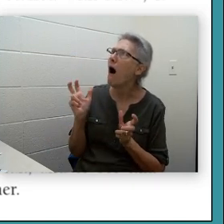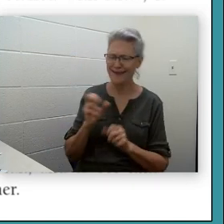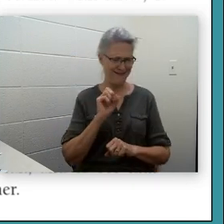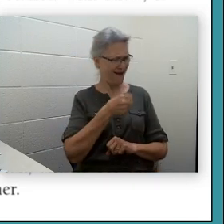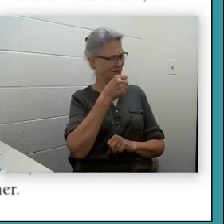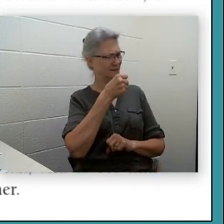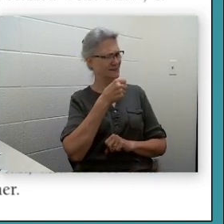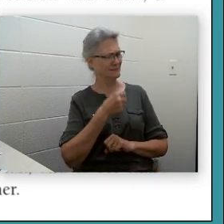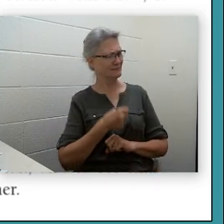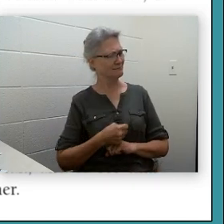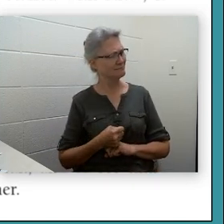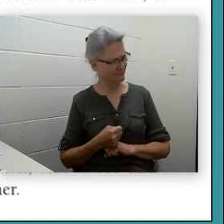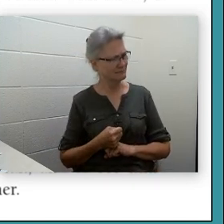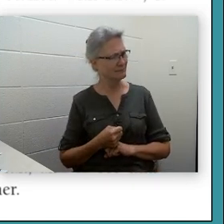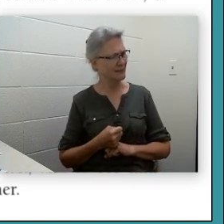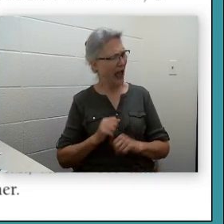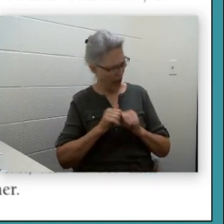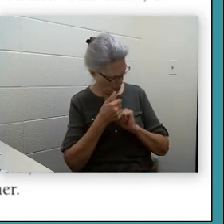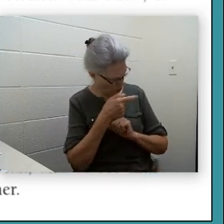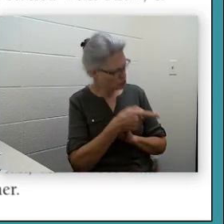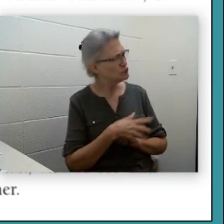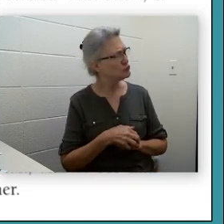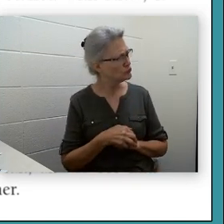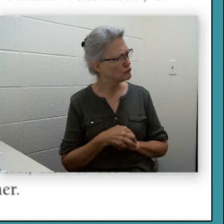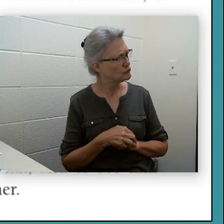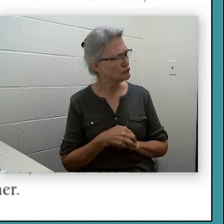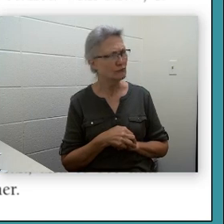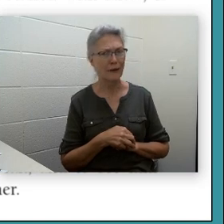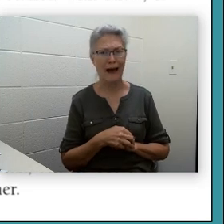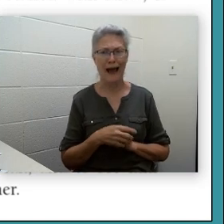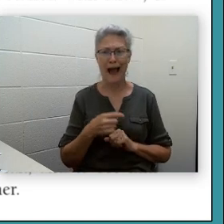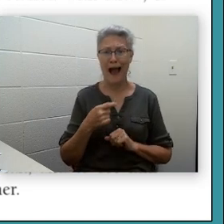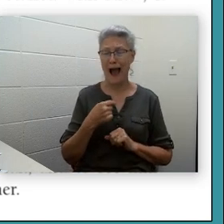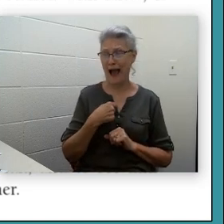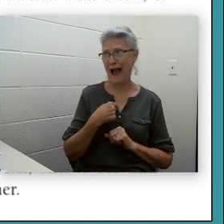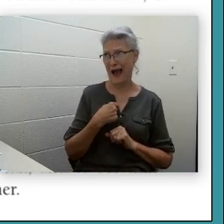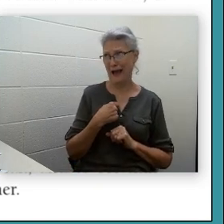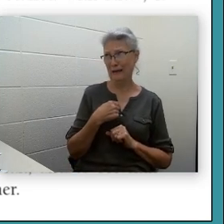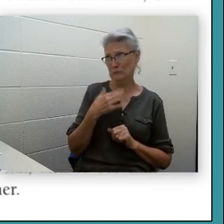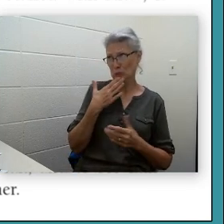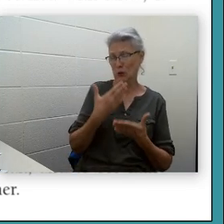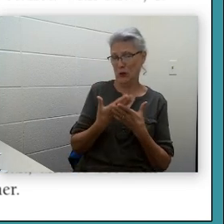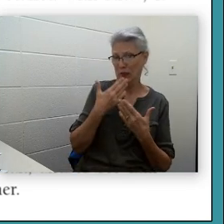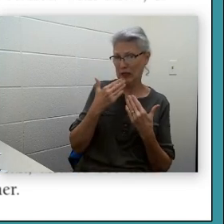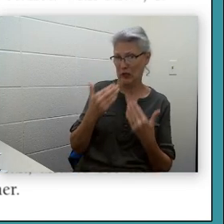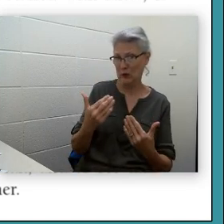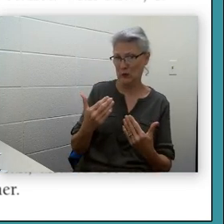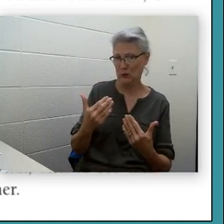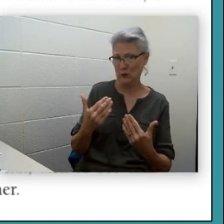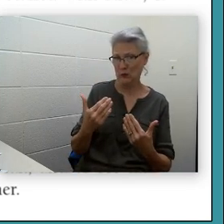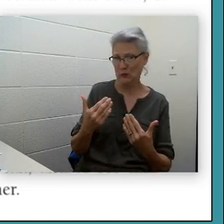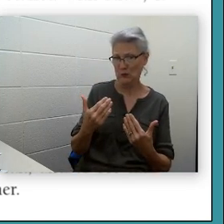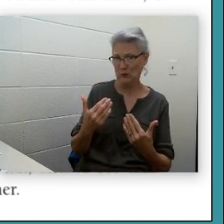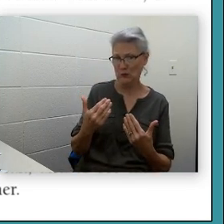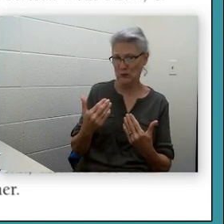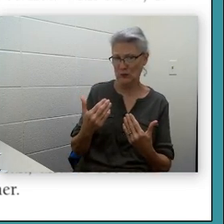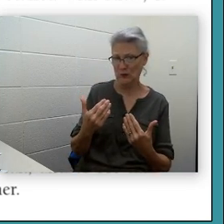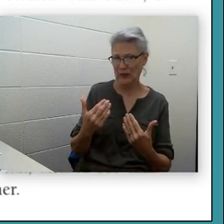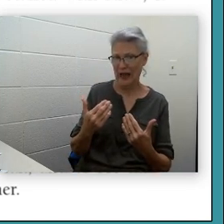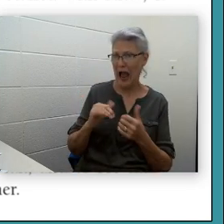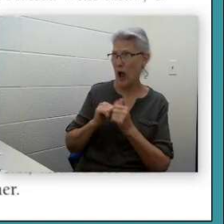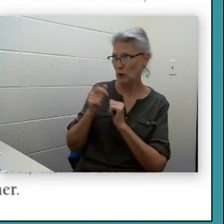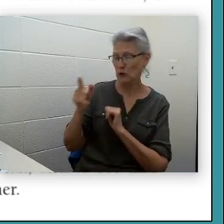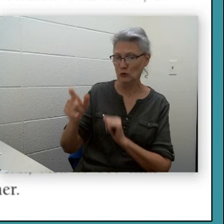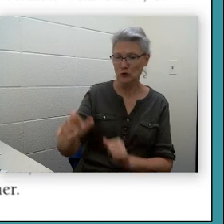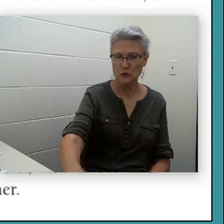"Certainly," answered the Scarecrow. "How do you do?" "I'm pretty well, thank you," replied Dorothy politely. "How